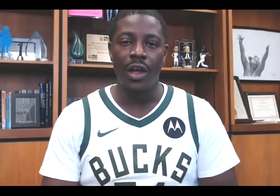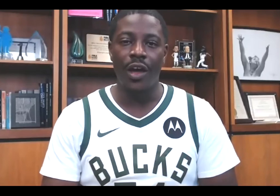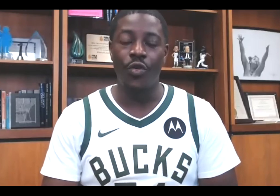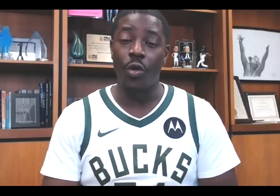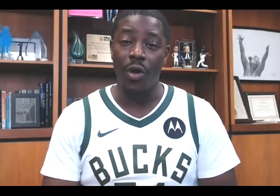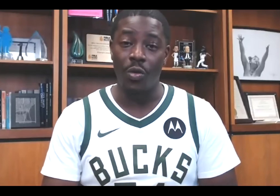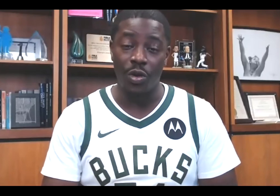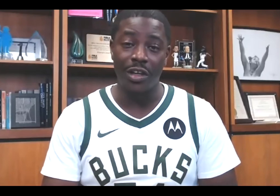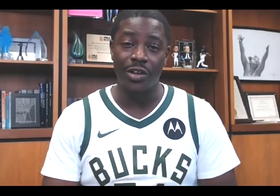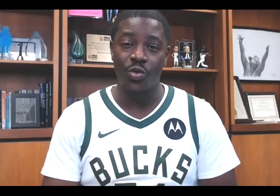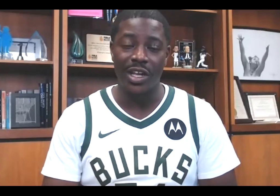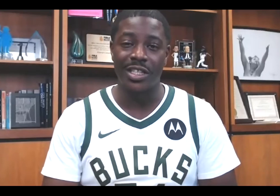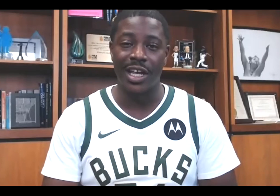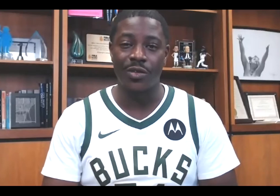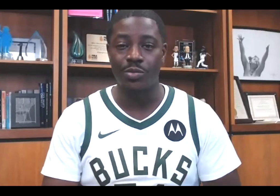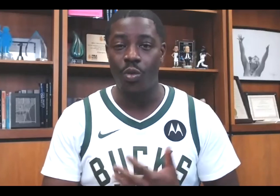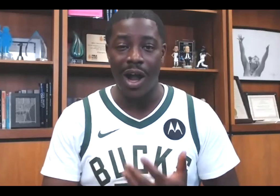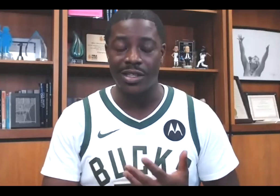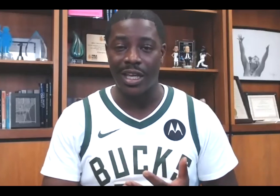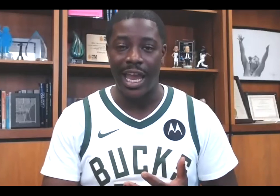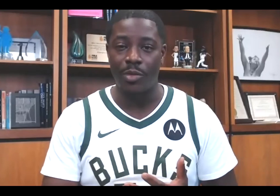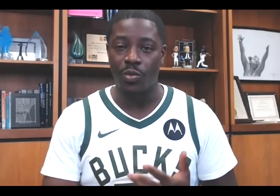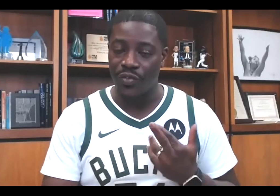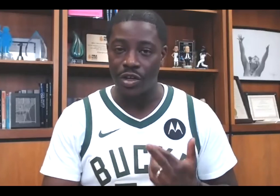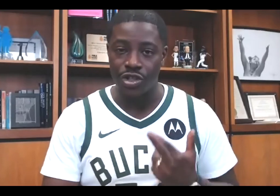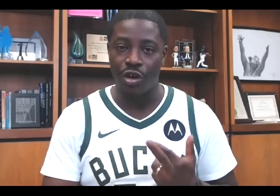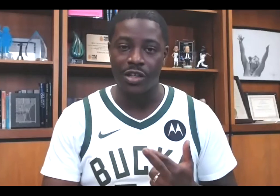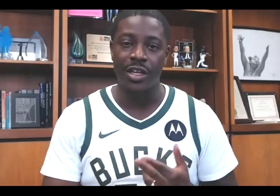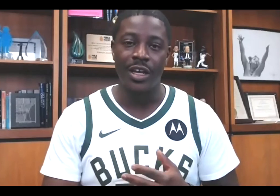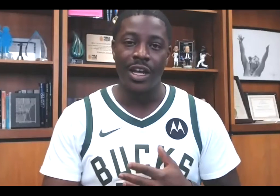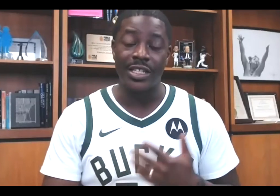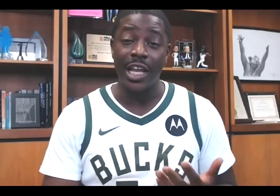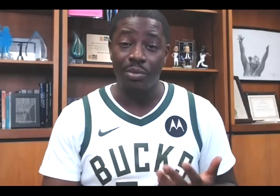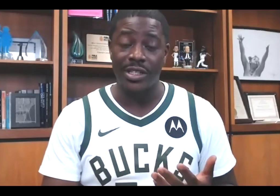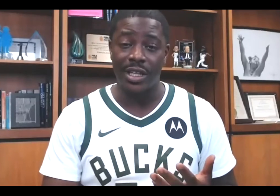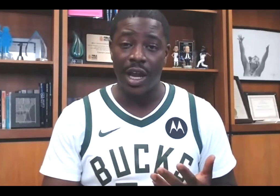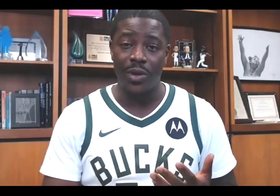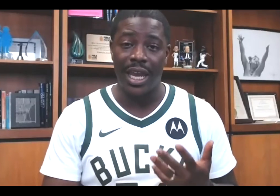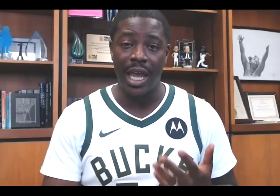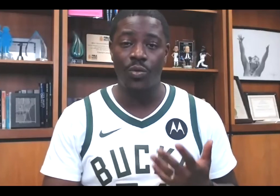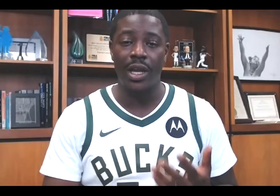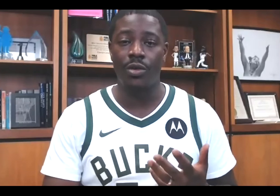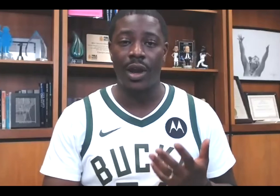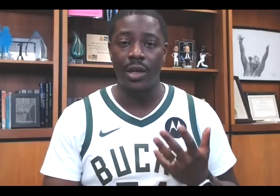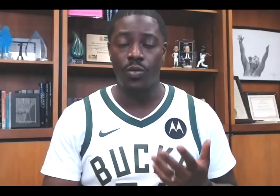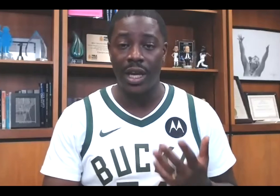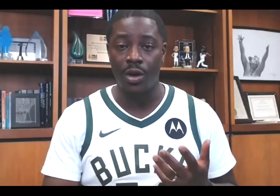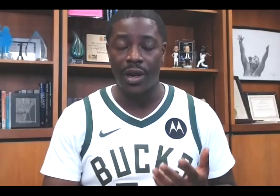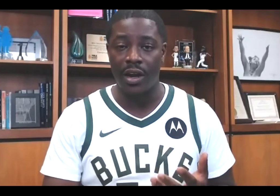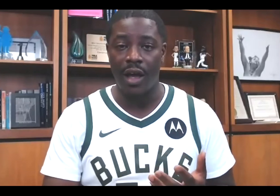hopeful for a really good win tonight. So as we watch the game and fingers crossed, celebrate tonight, we can't